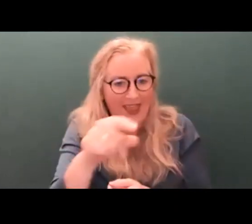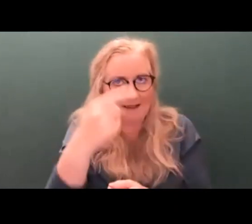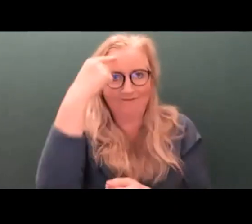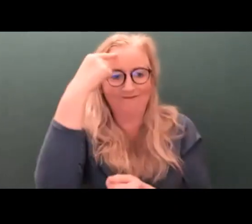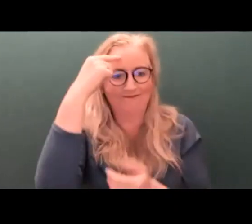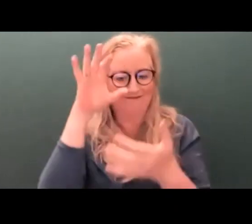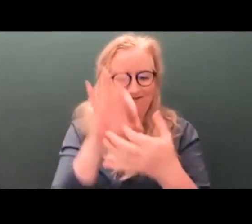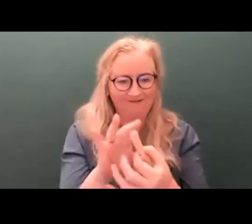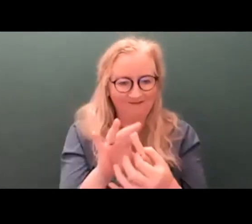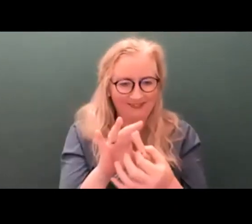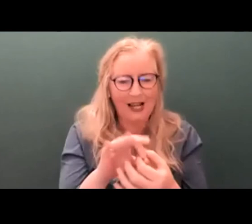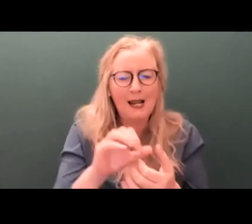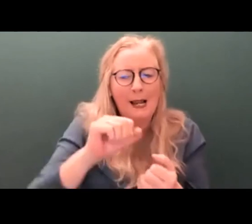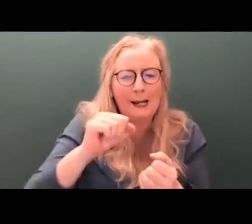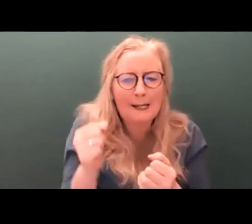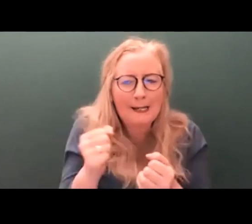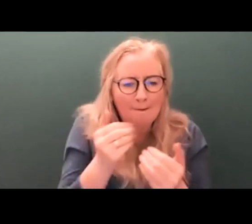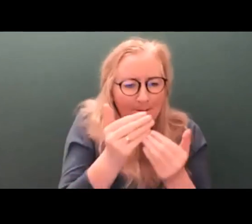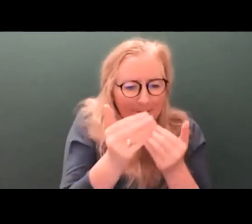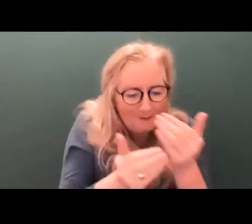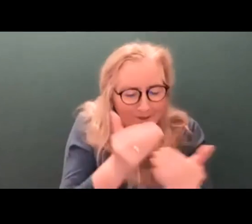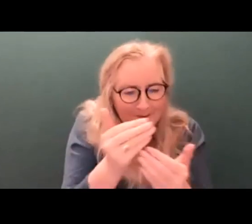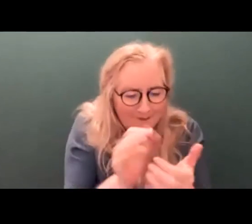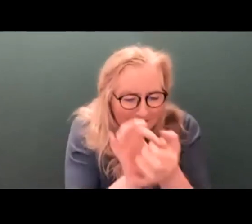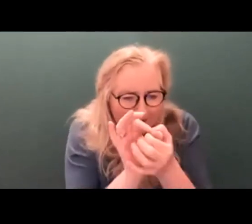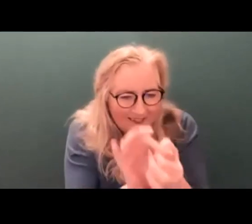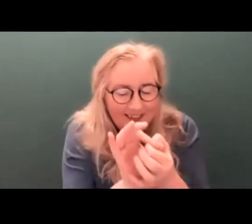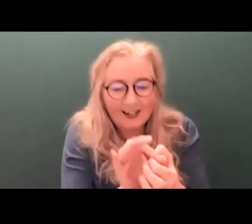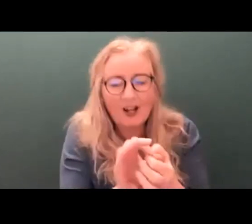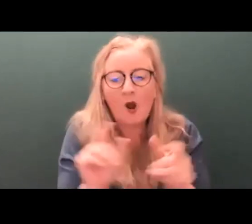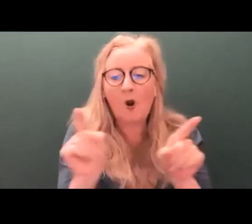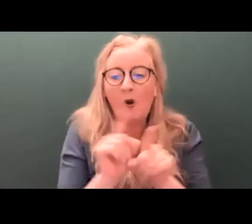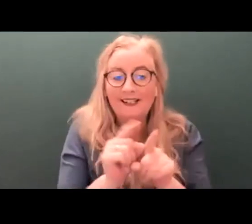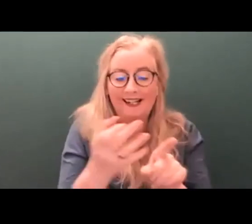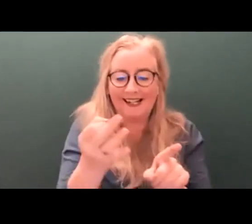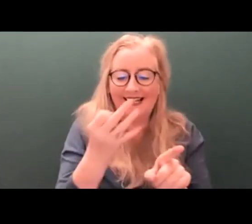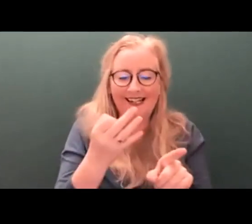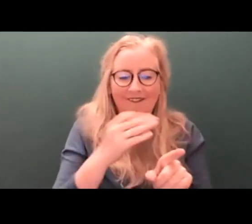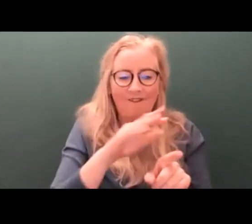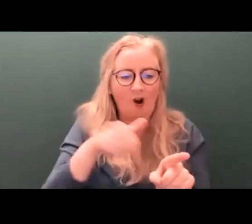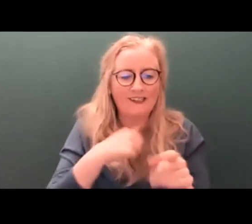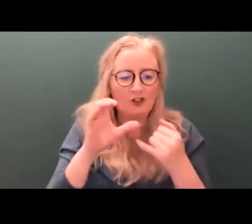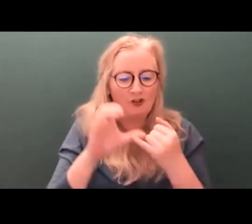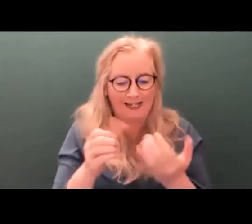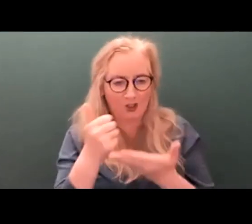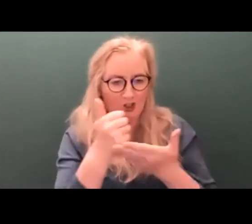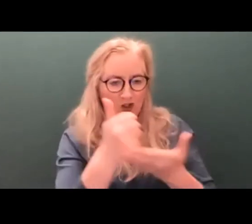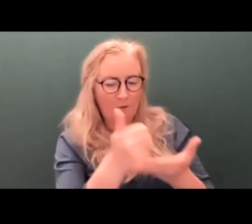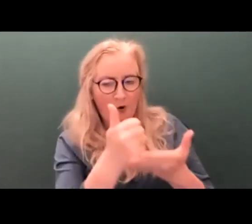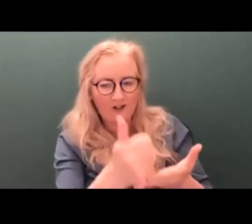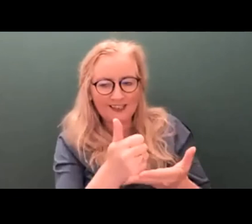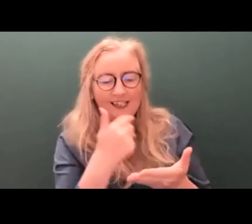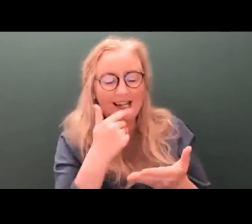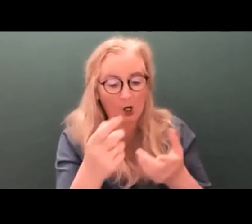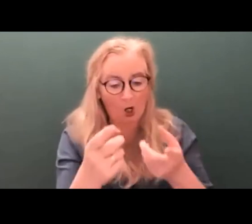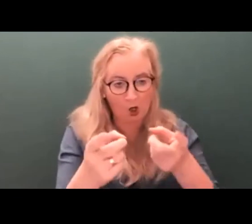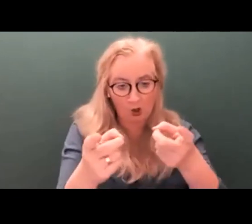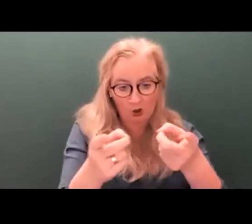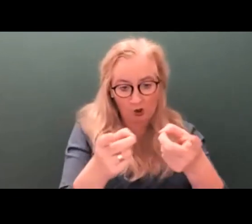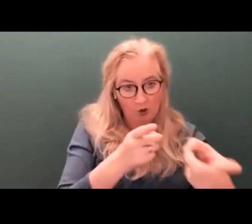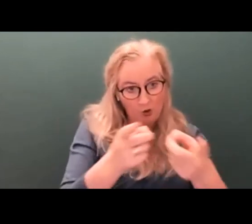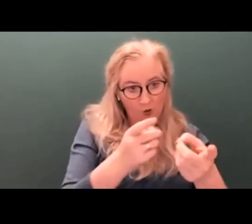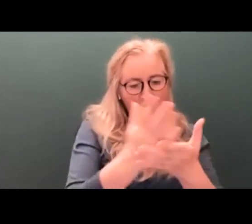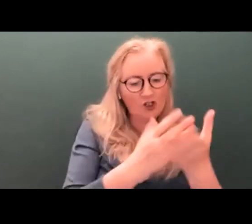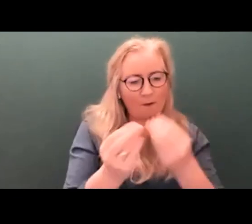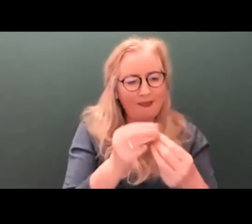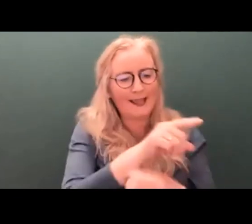And we'll keep them on board with that. It also gives us an opportunity to support them. They'll do something that they'll be proud of.